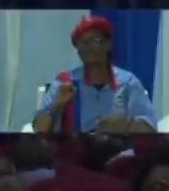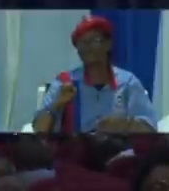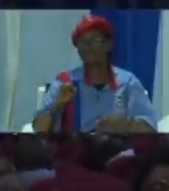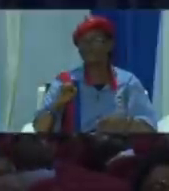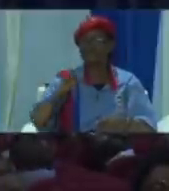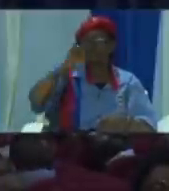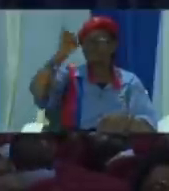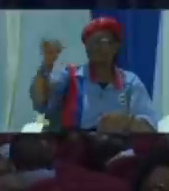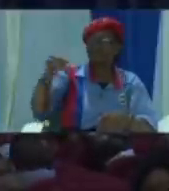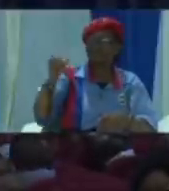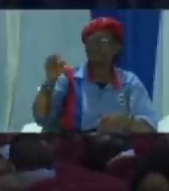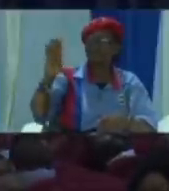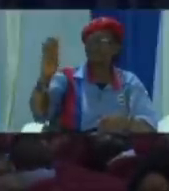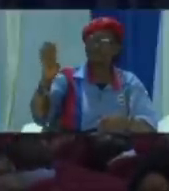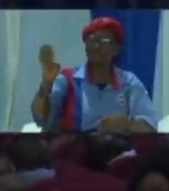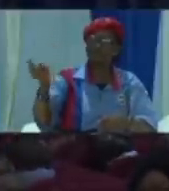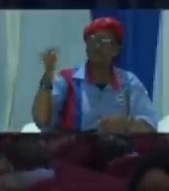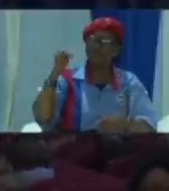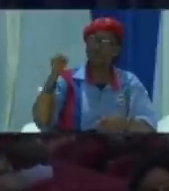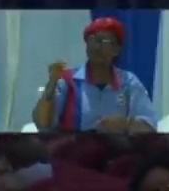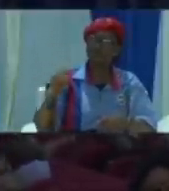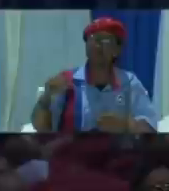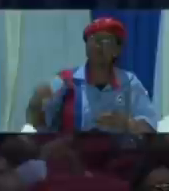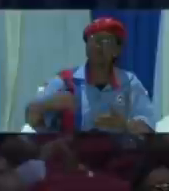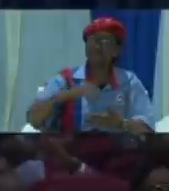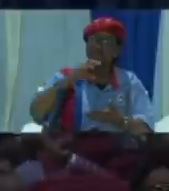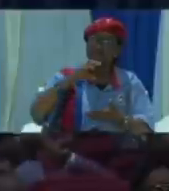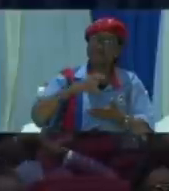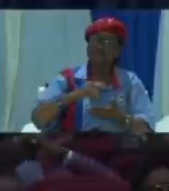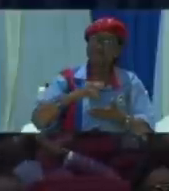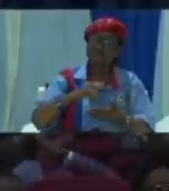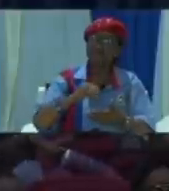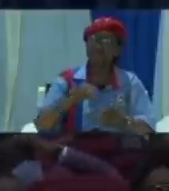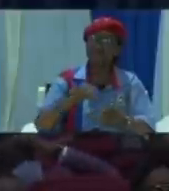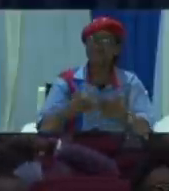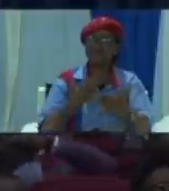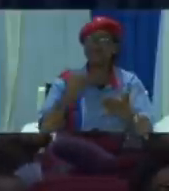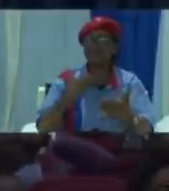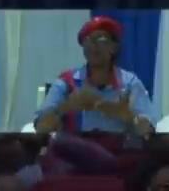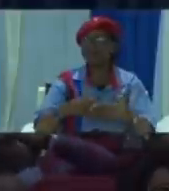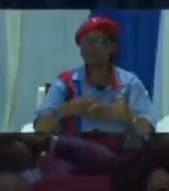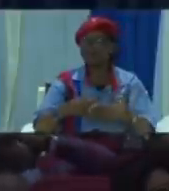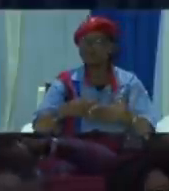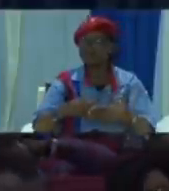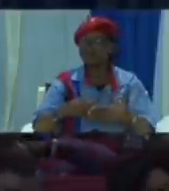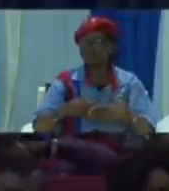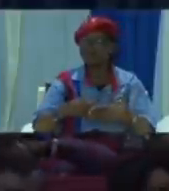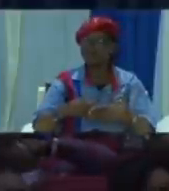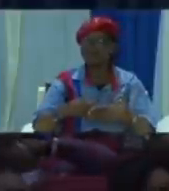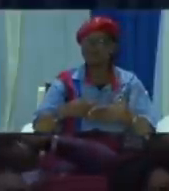Job was wealthy before.